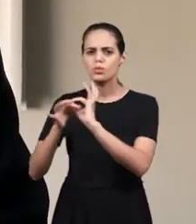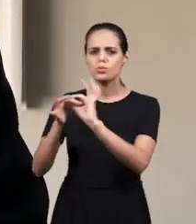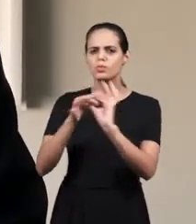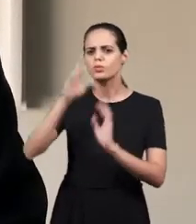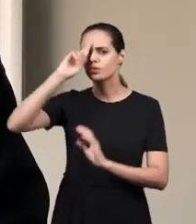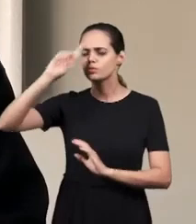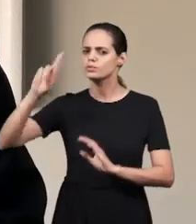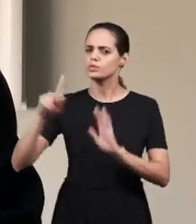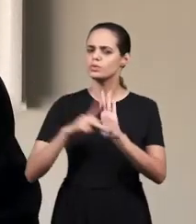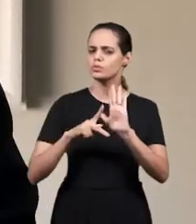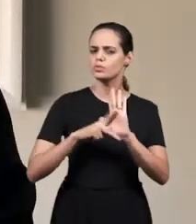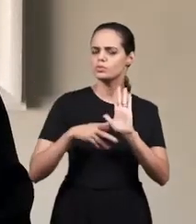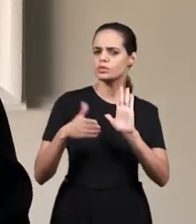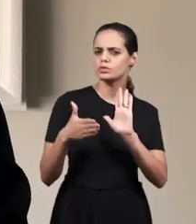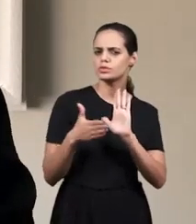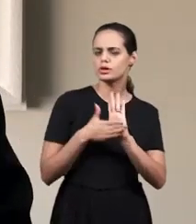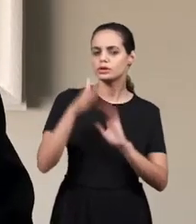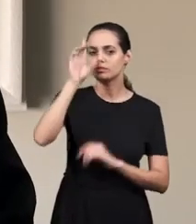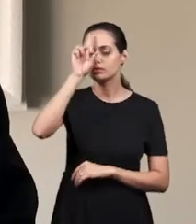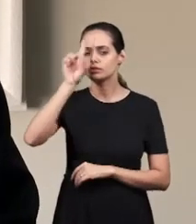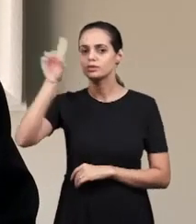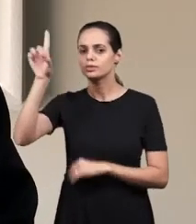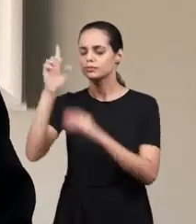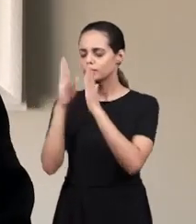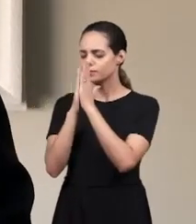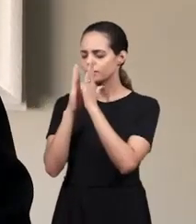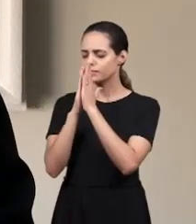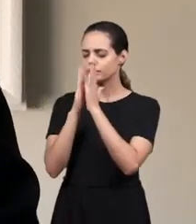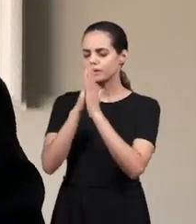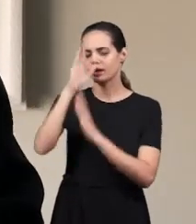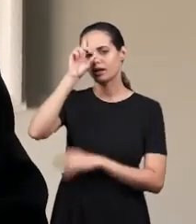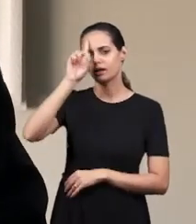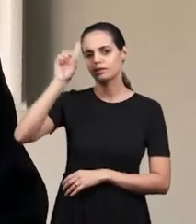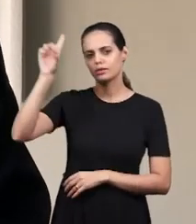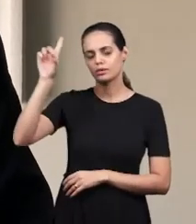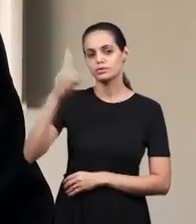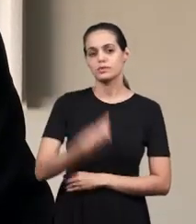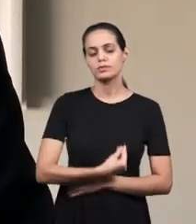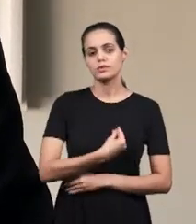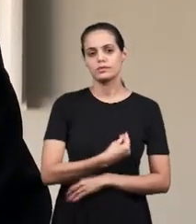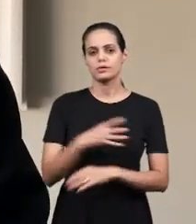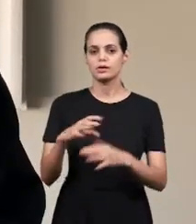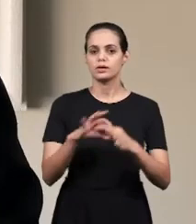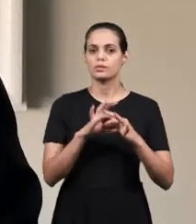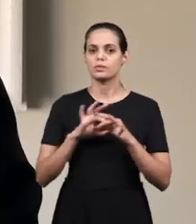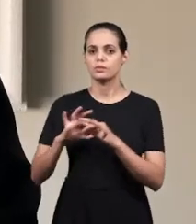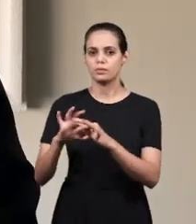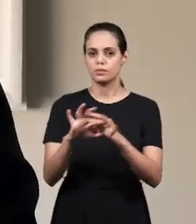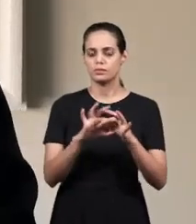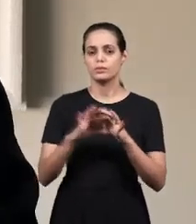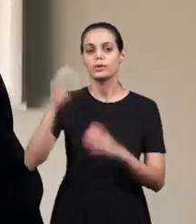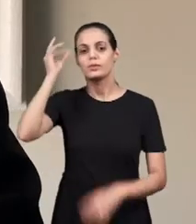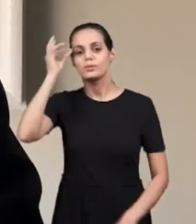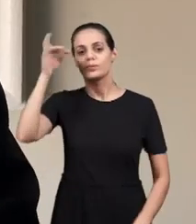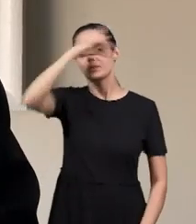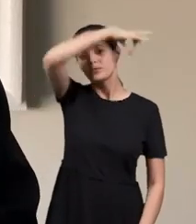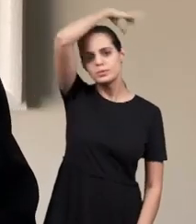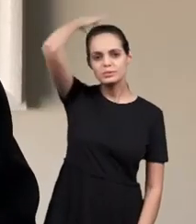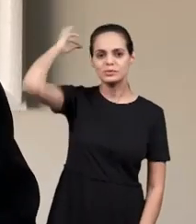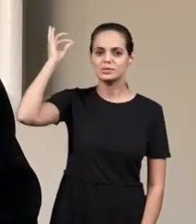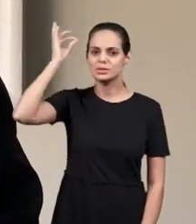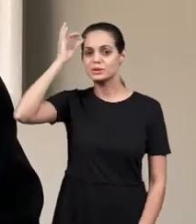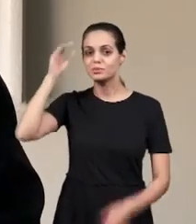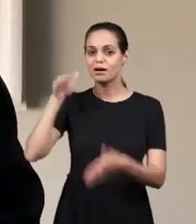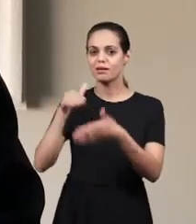affix themselves in the project of the Lord, to live in fellowship with the Holy Spirit until that glorious day of the return of the Lord